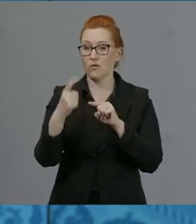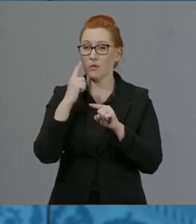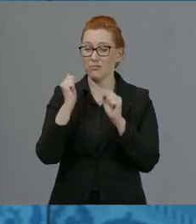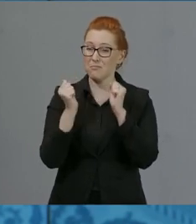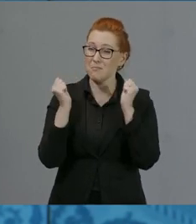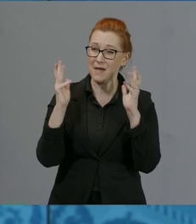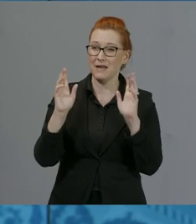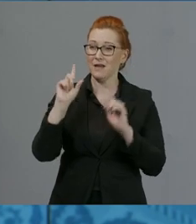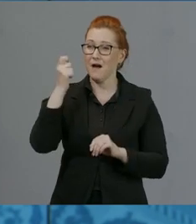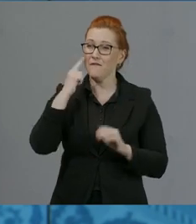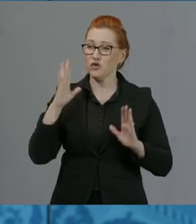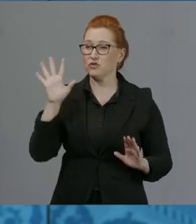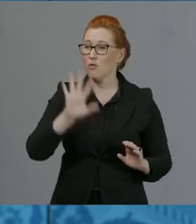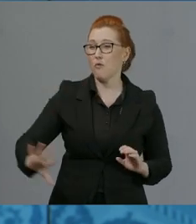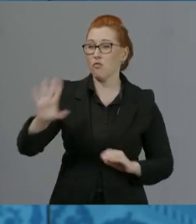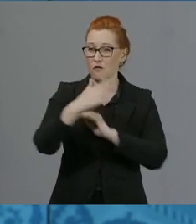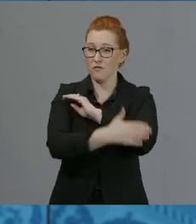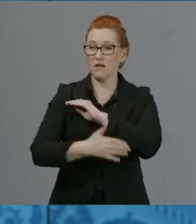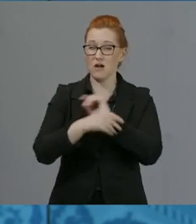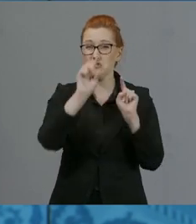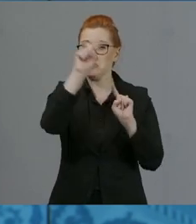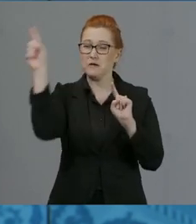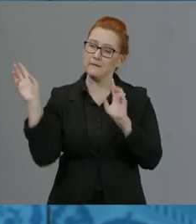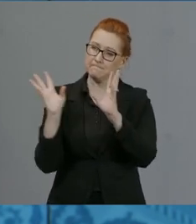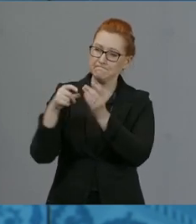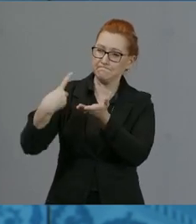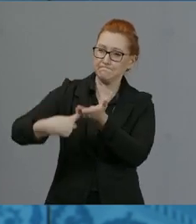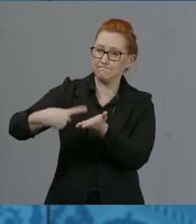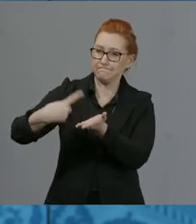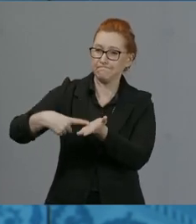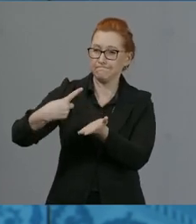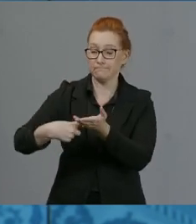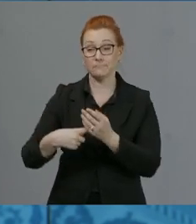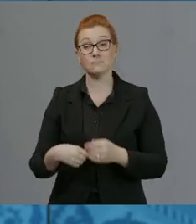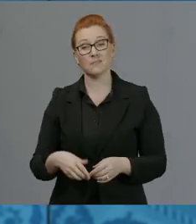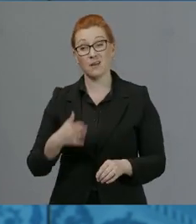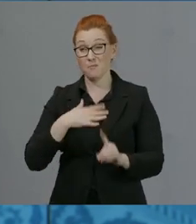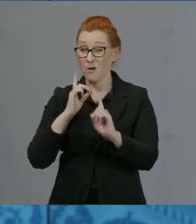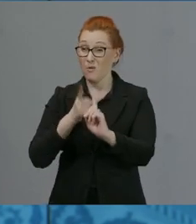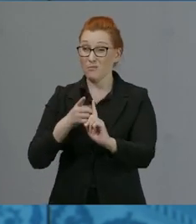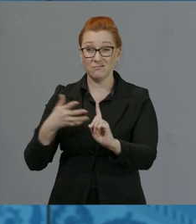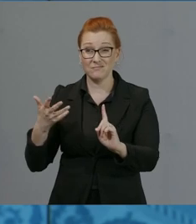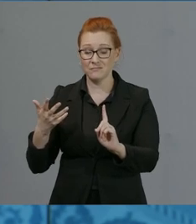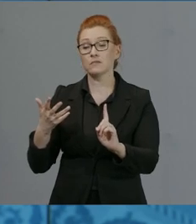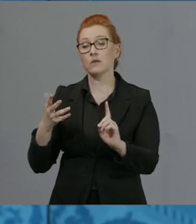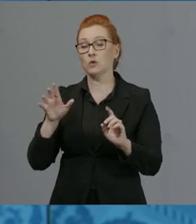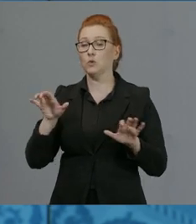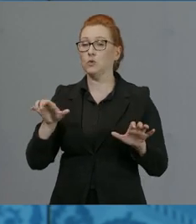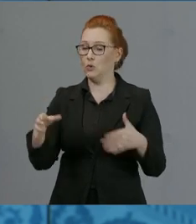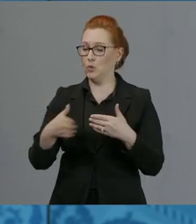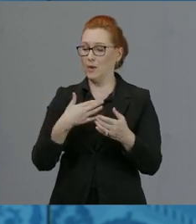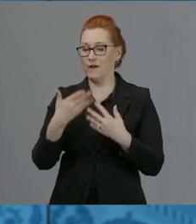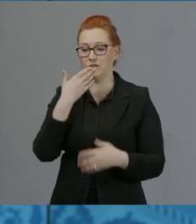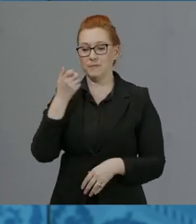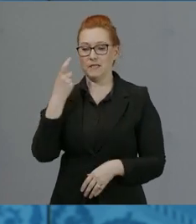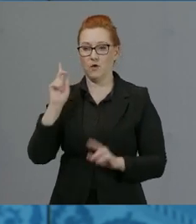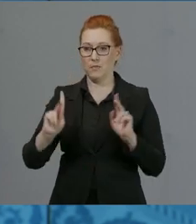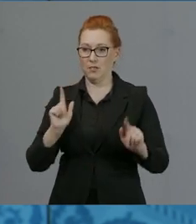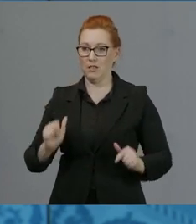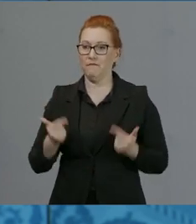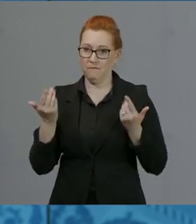are coming to the state so that we can do what's best for our citizens in terms of course, handling the